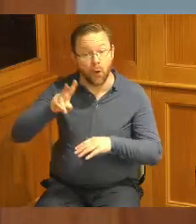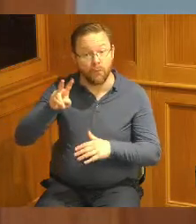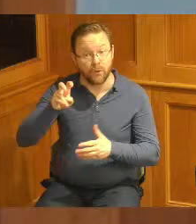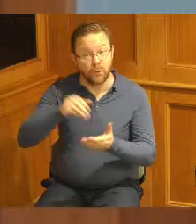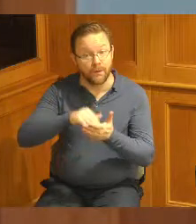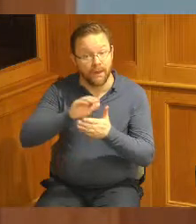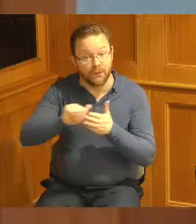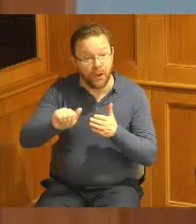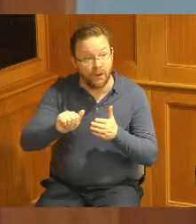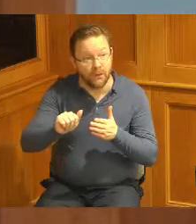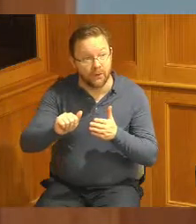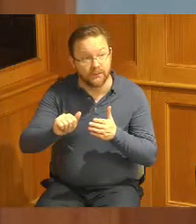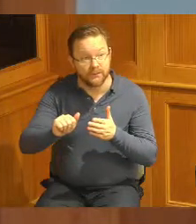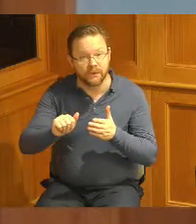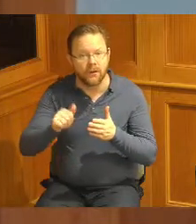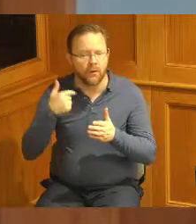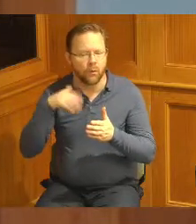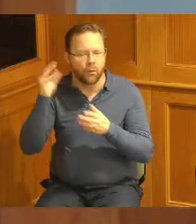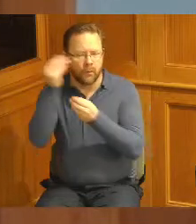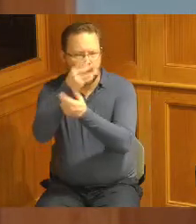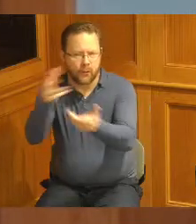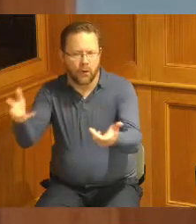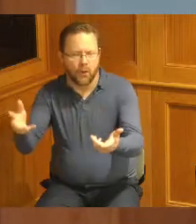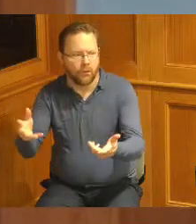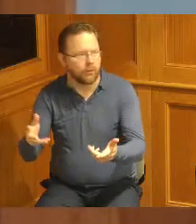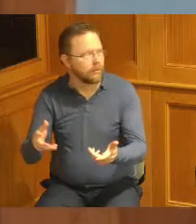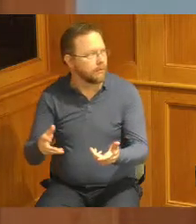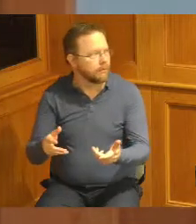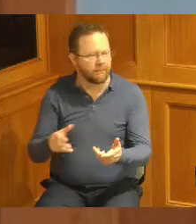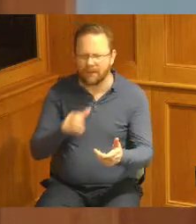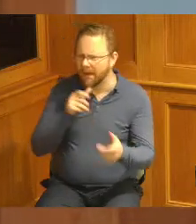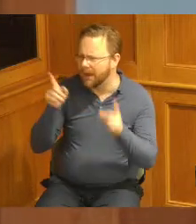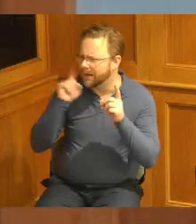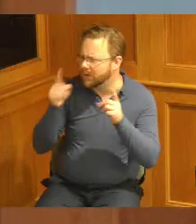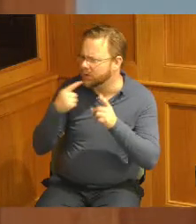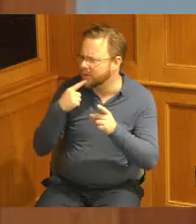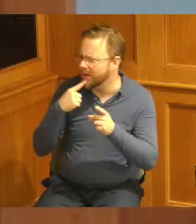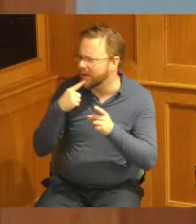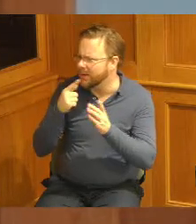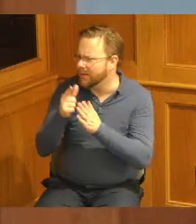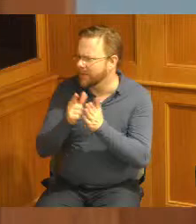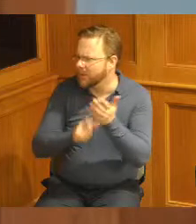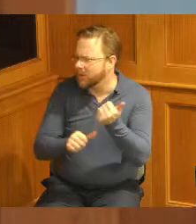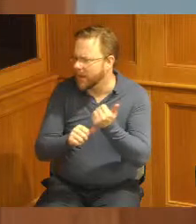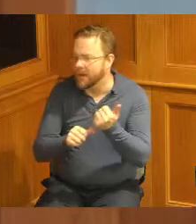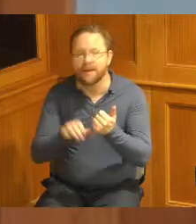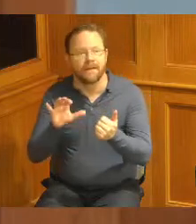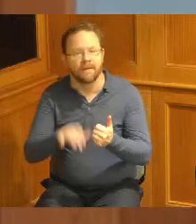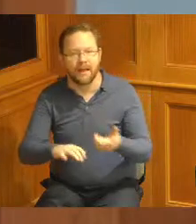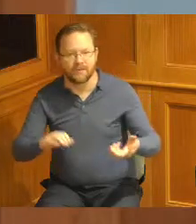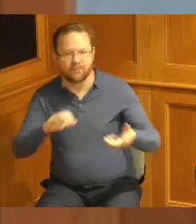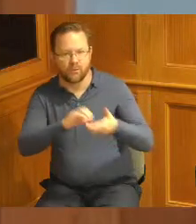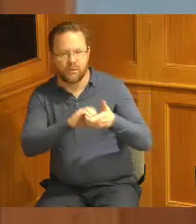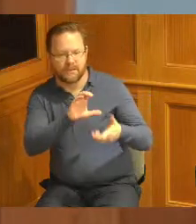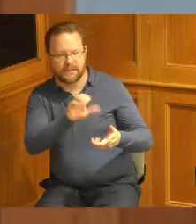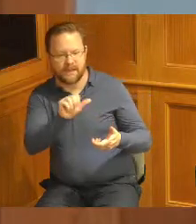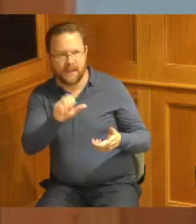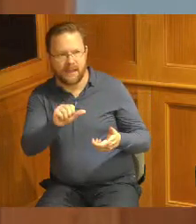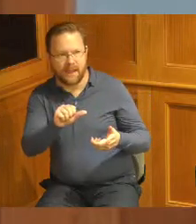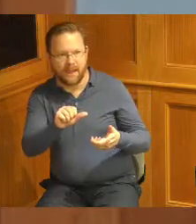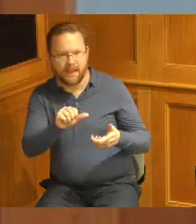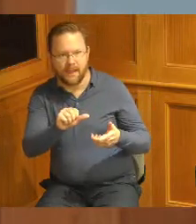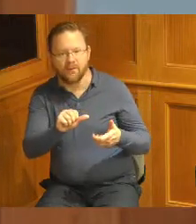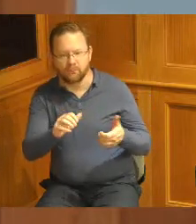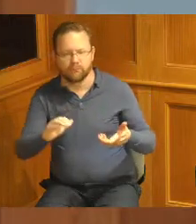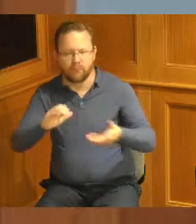to Council on Aging, we will let the board know. I didn't hear you say legal aid. I heard you say It would be with CAA, but a partnership with legal